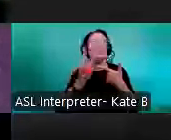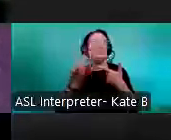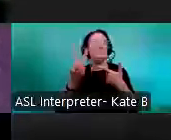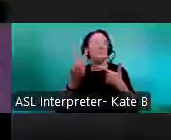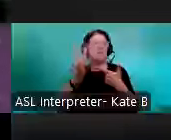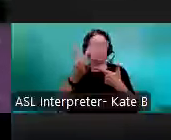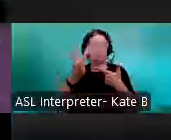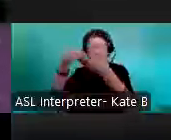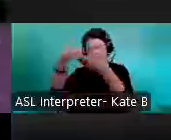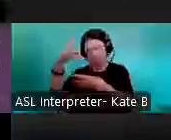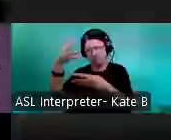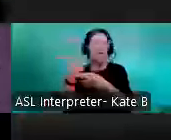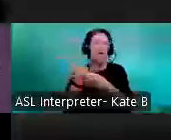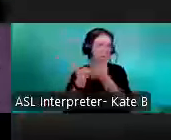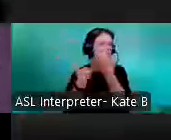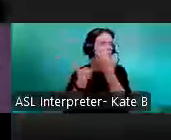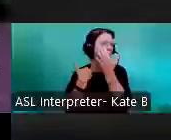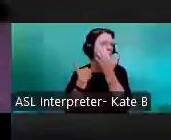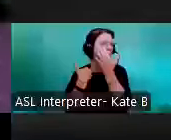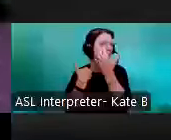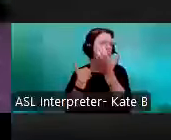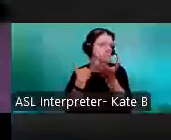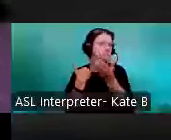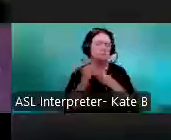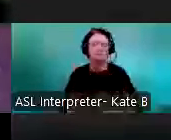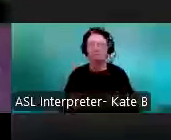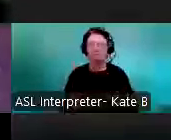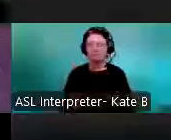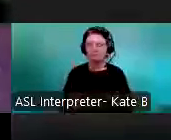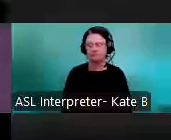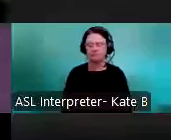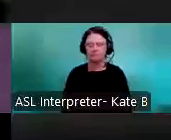information about the amendments.